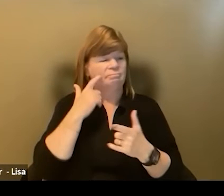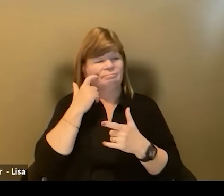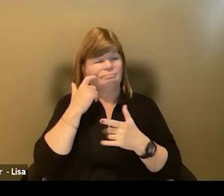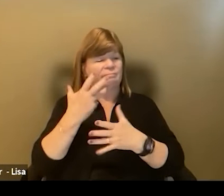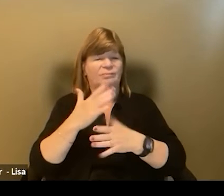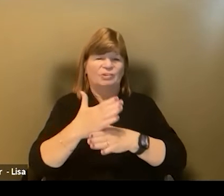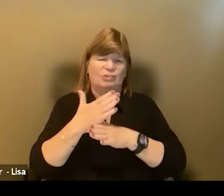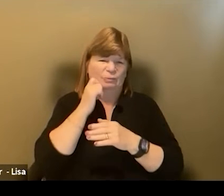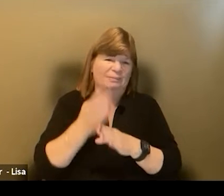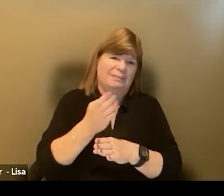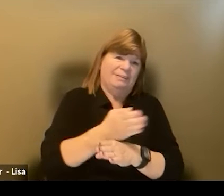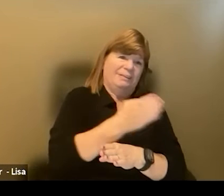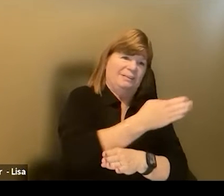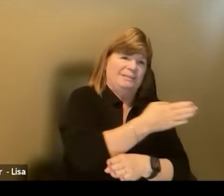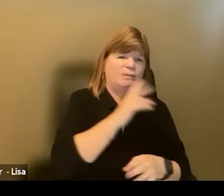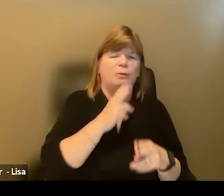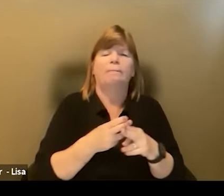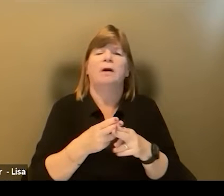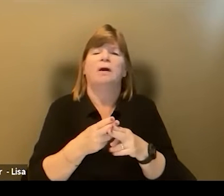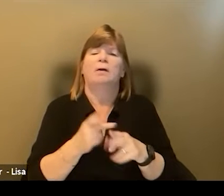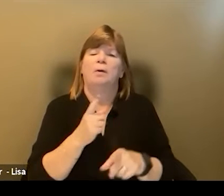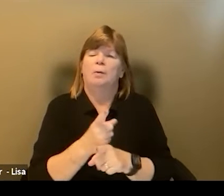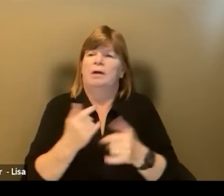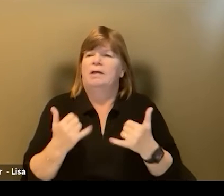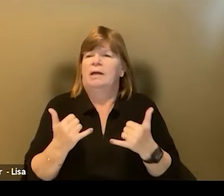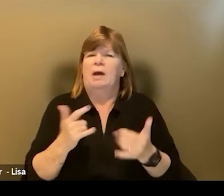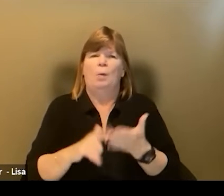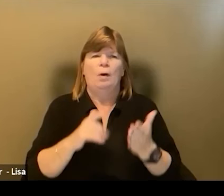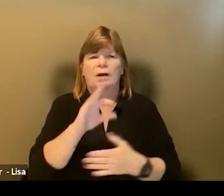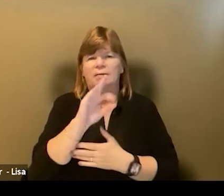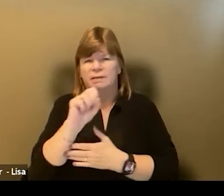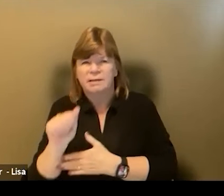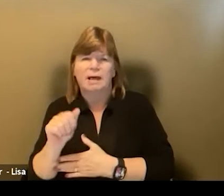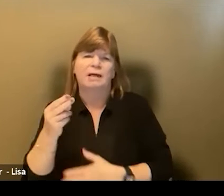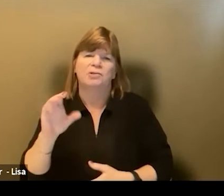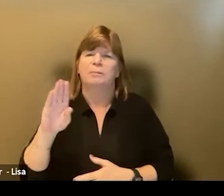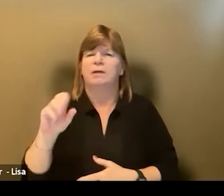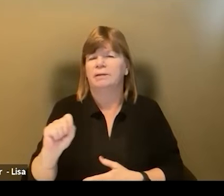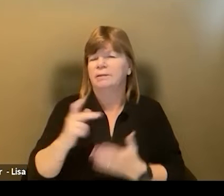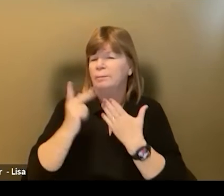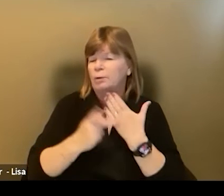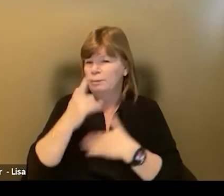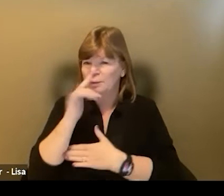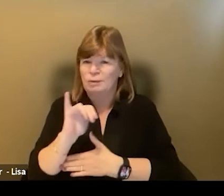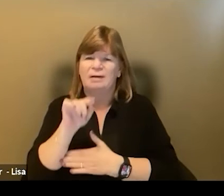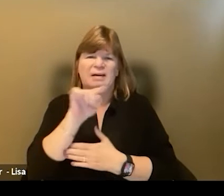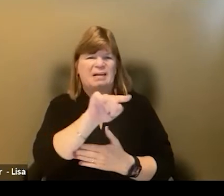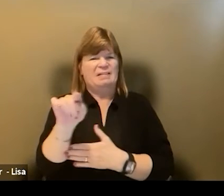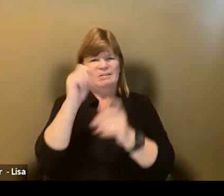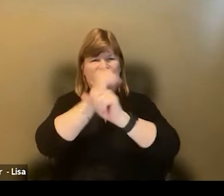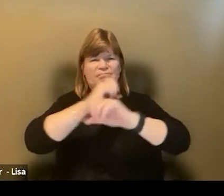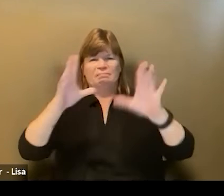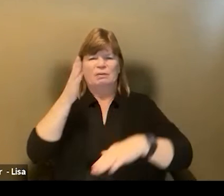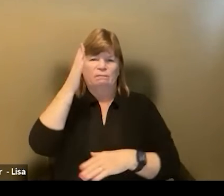previous couple of slides about what the current FSSA home and community-based programs look like, this is the future